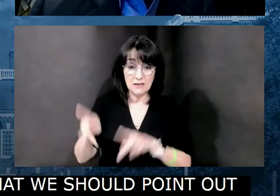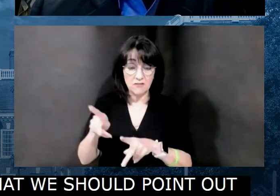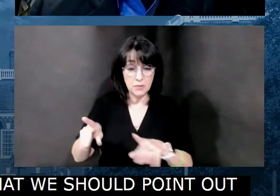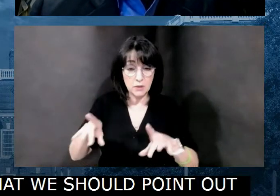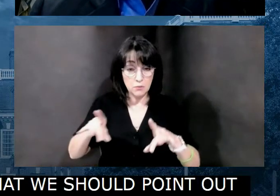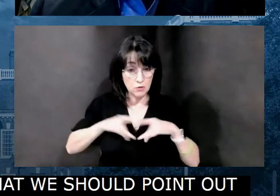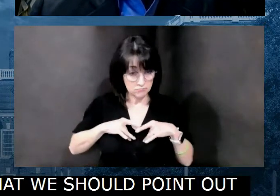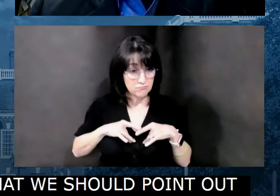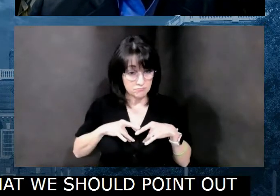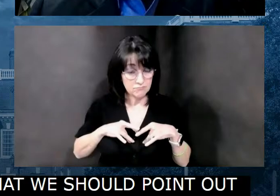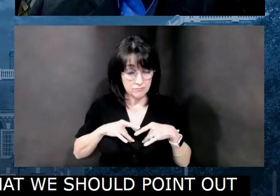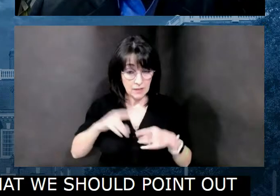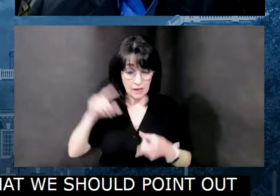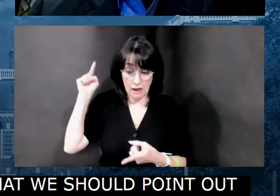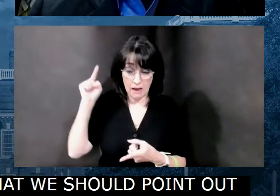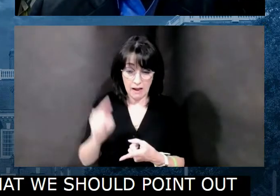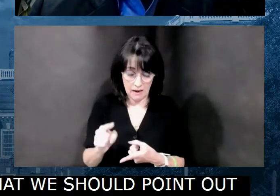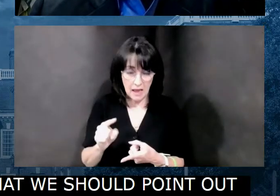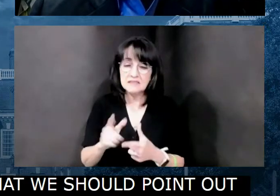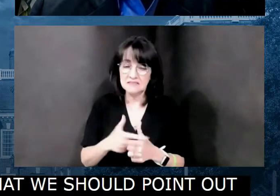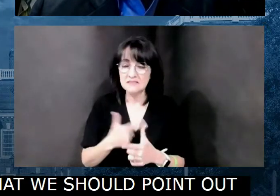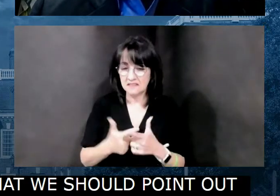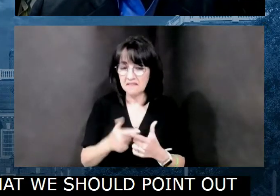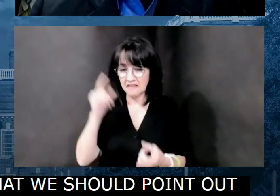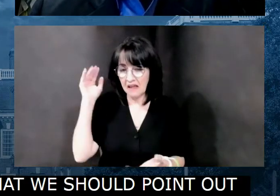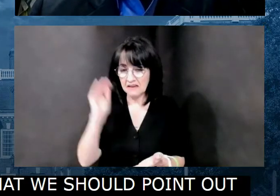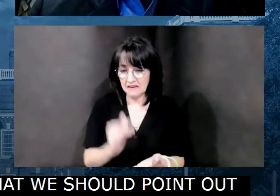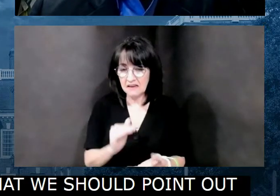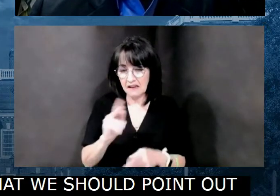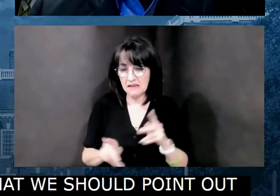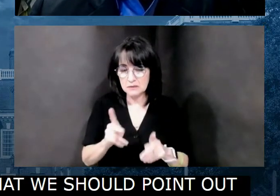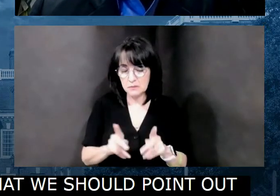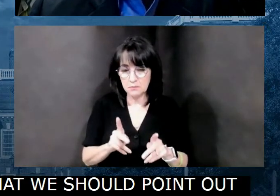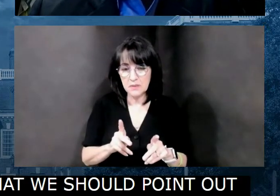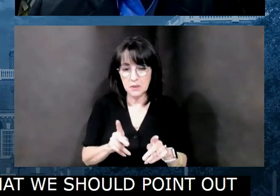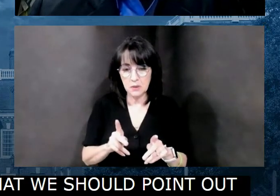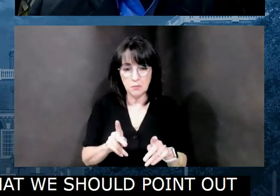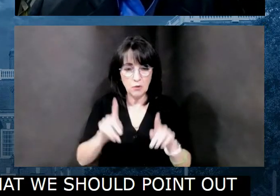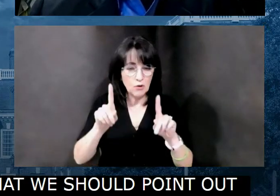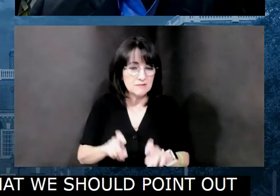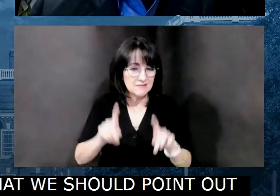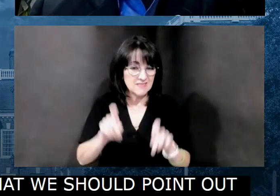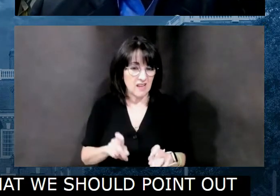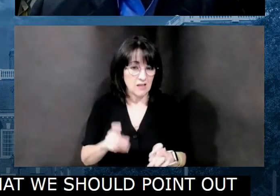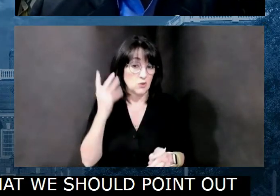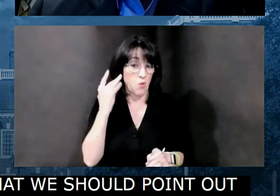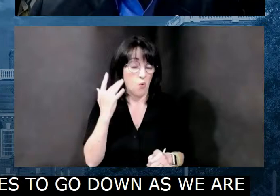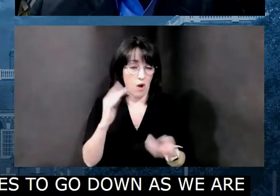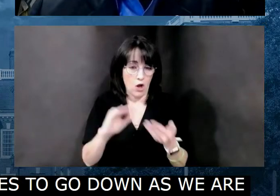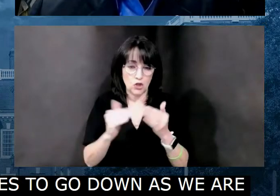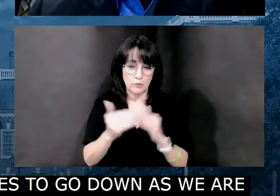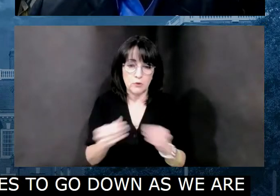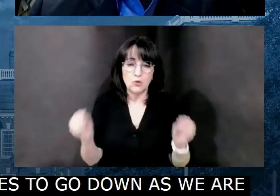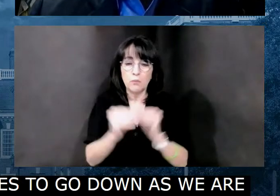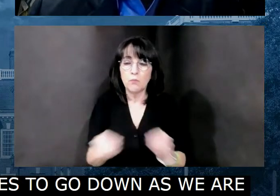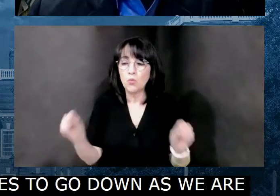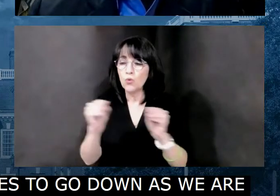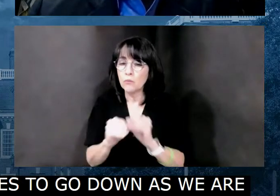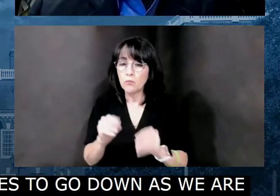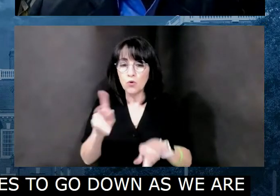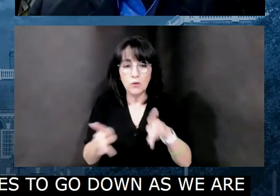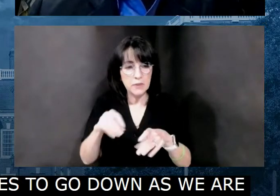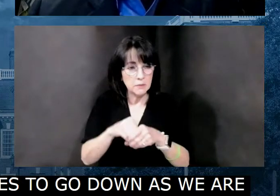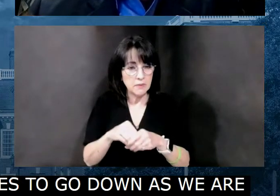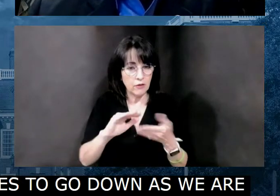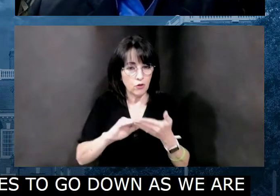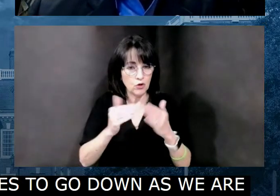people. So that just helps us show that the community is getting healthier, that the vaccines are working, et cetera. So